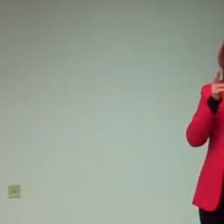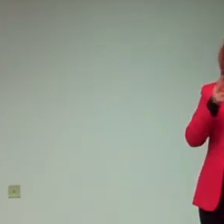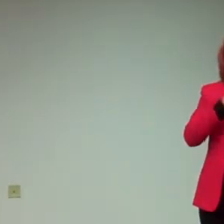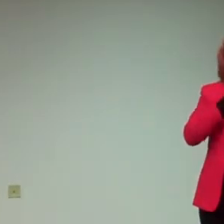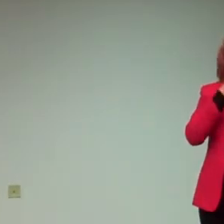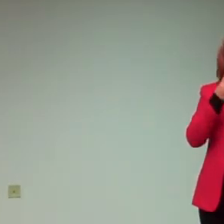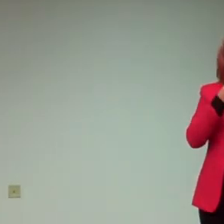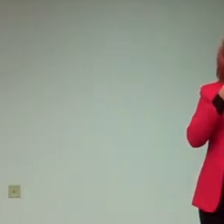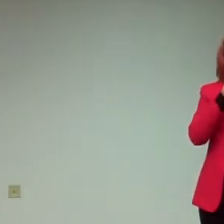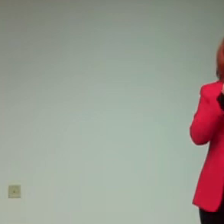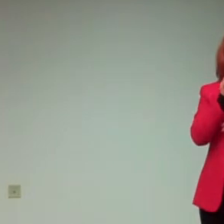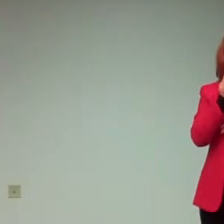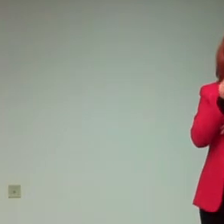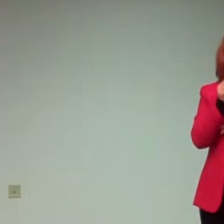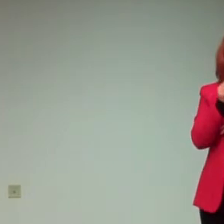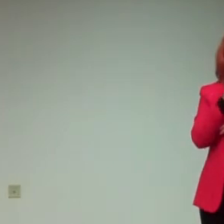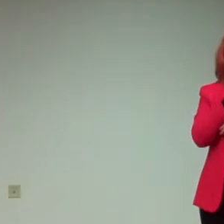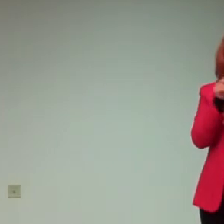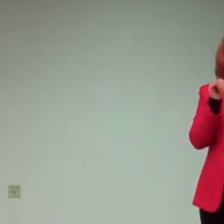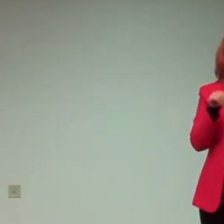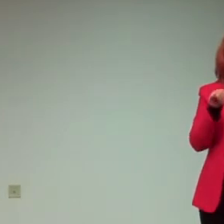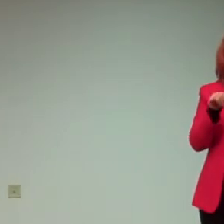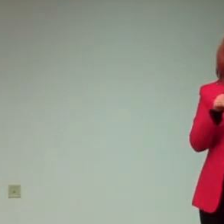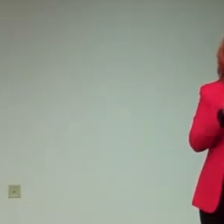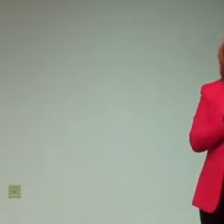visiting visas, and just stay.